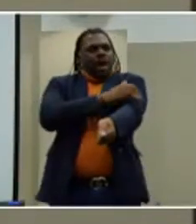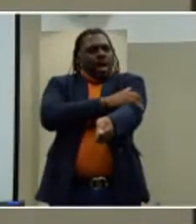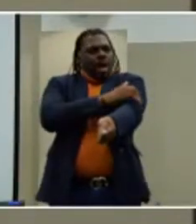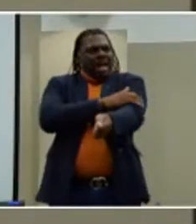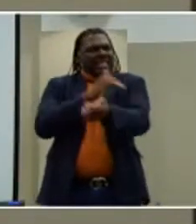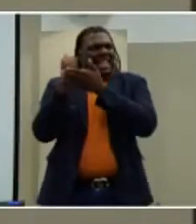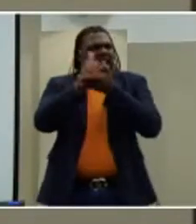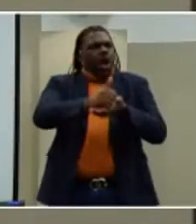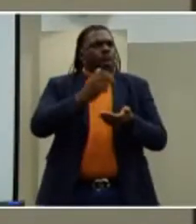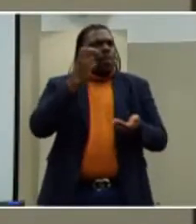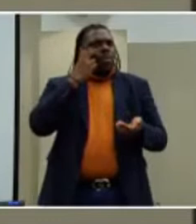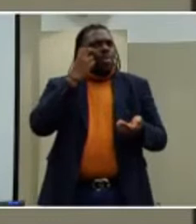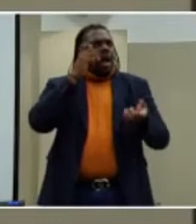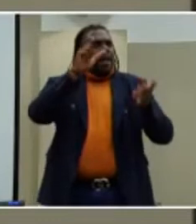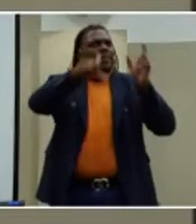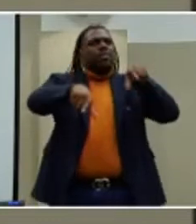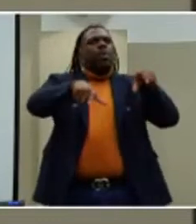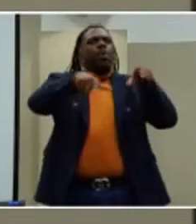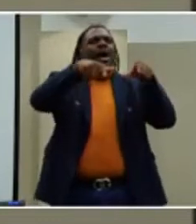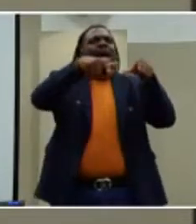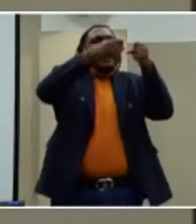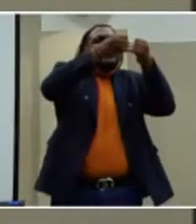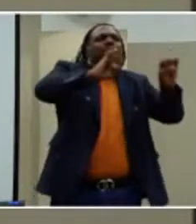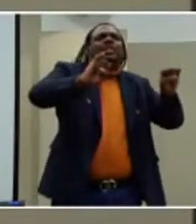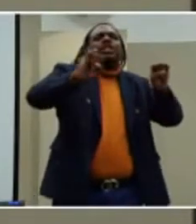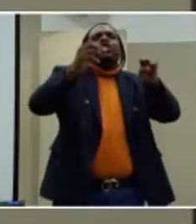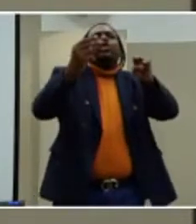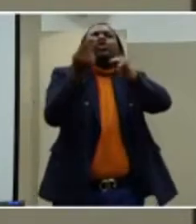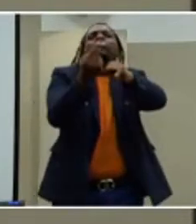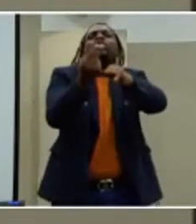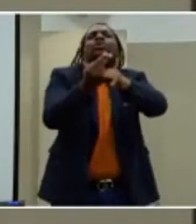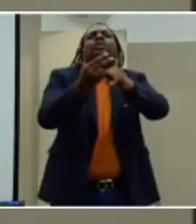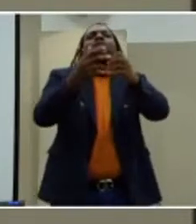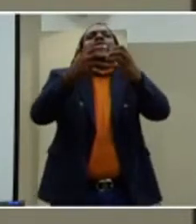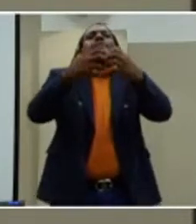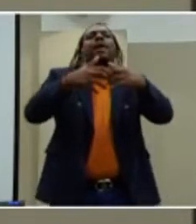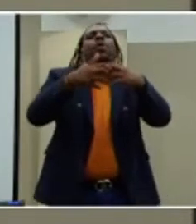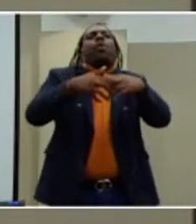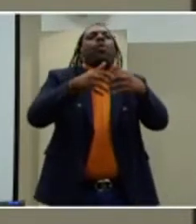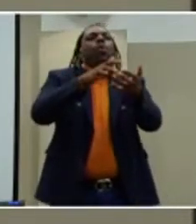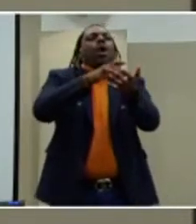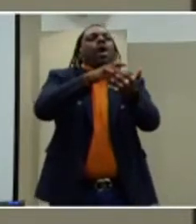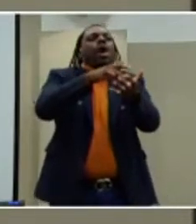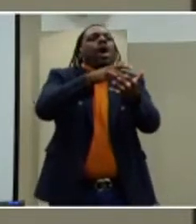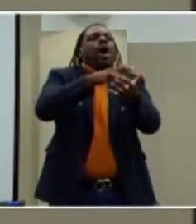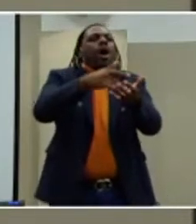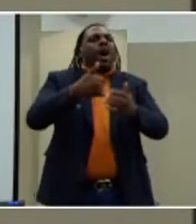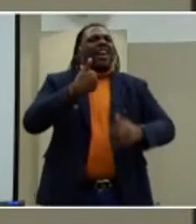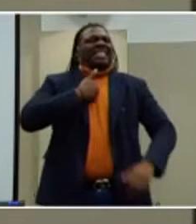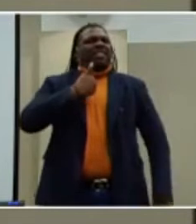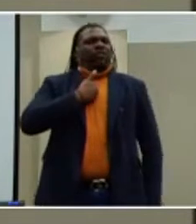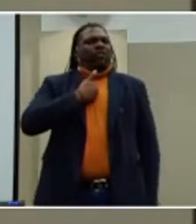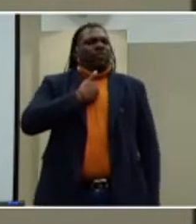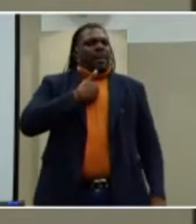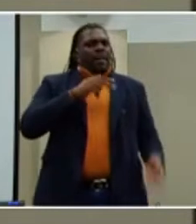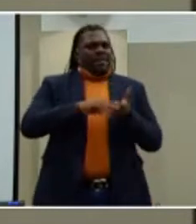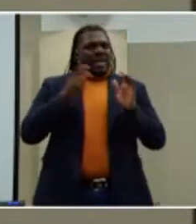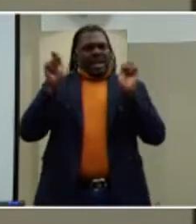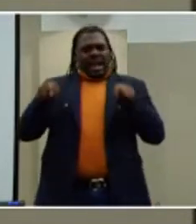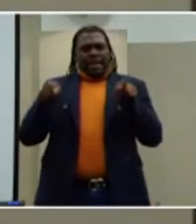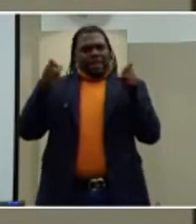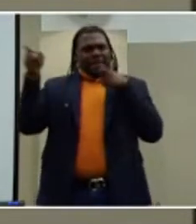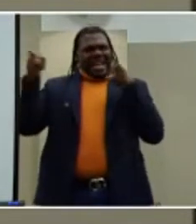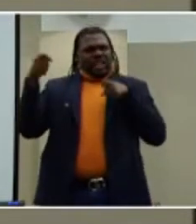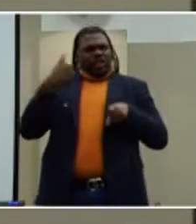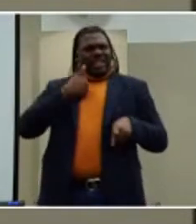blind people independently use these medical products on our own, so we can manage our health products the